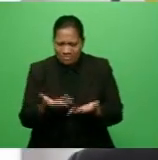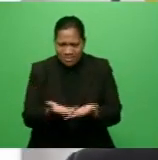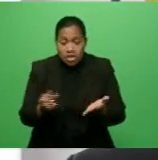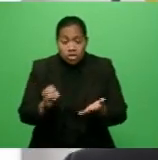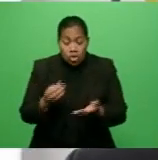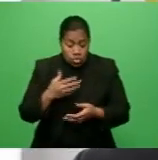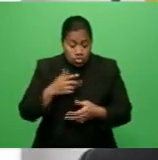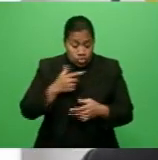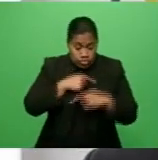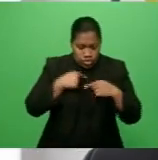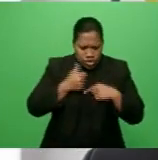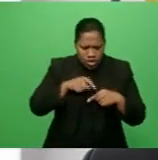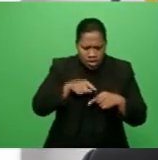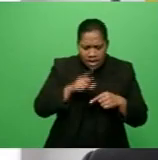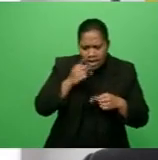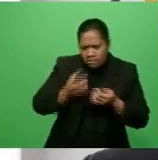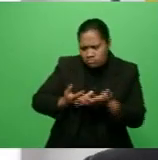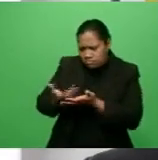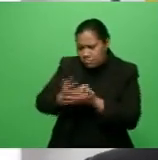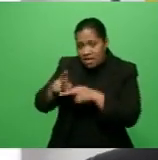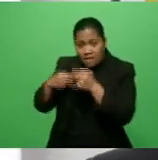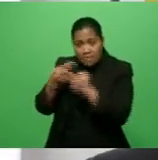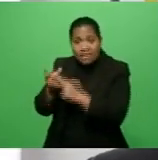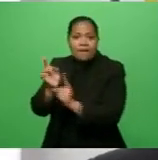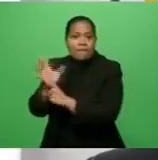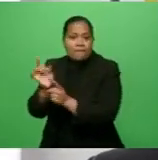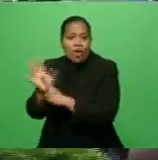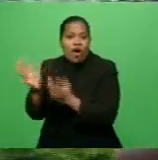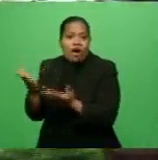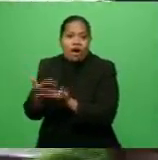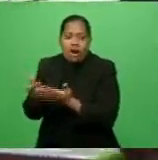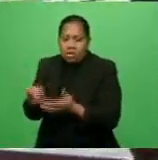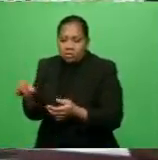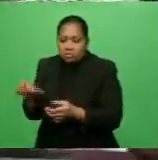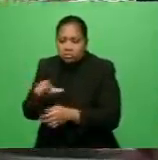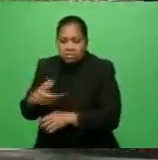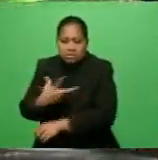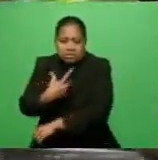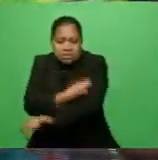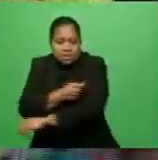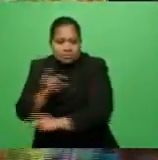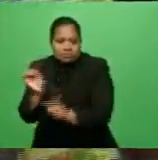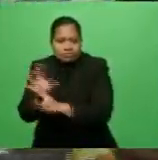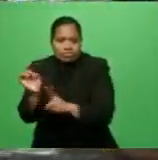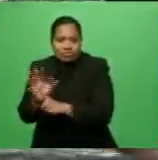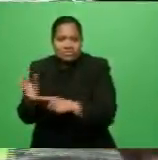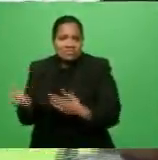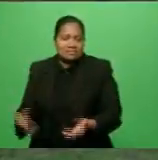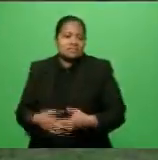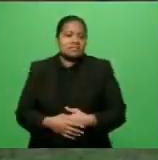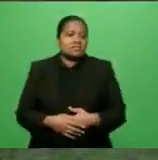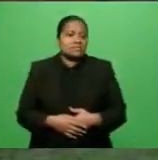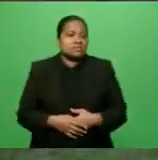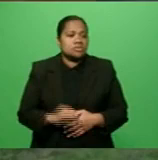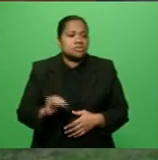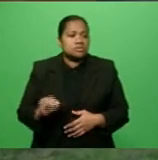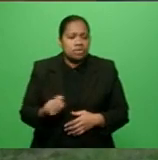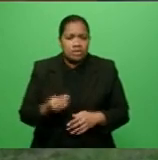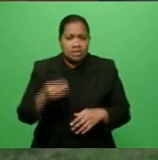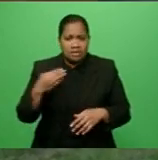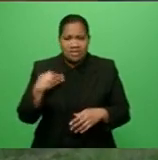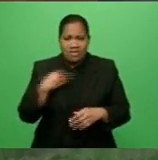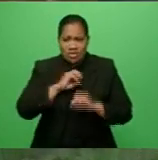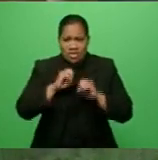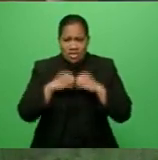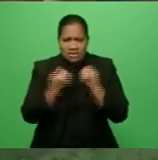parents about the importance of actually making sure that they have immunization. The World Health Organization says misinformation about